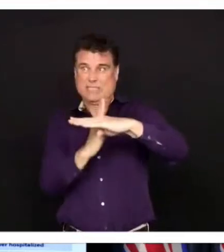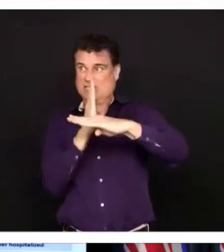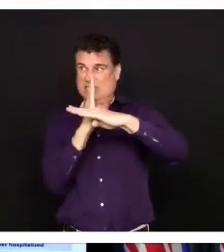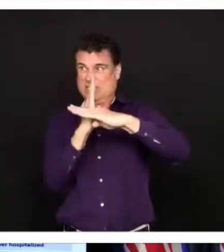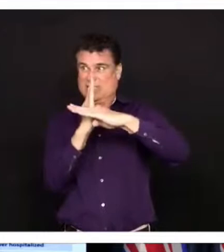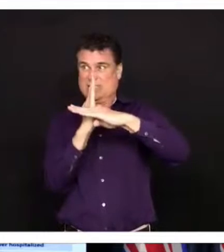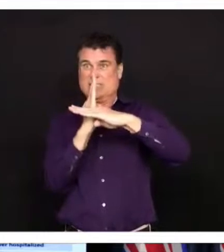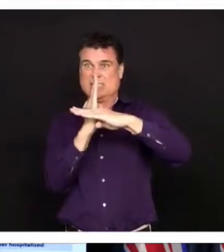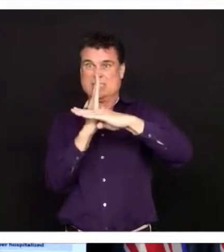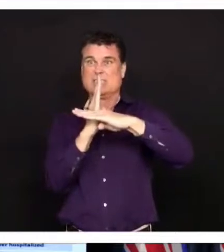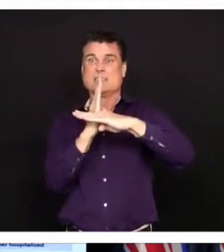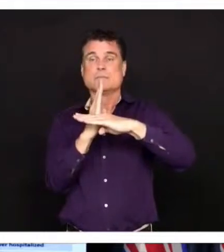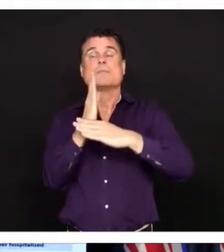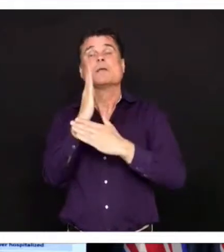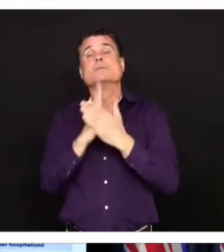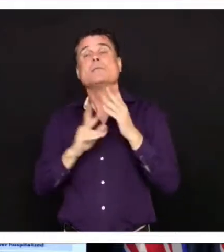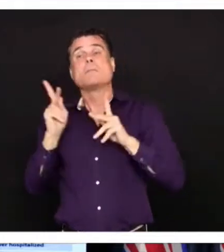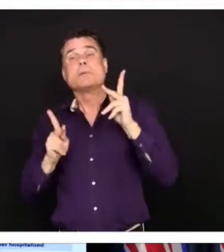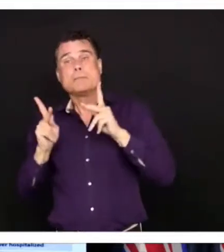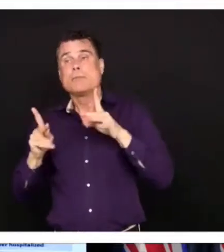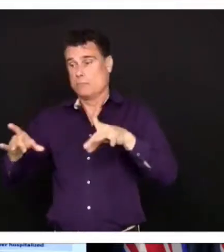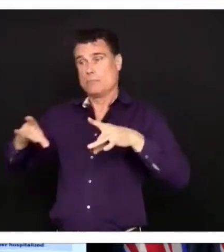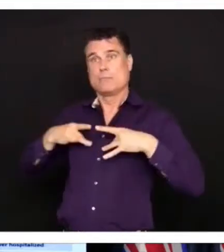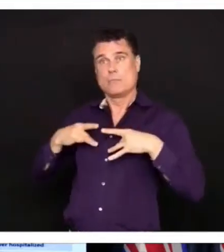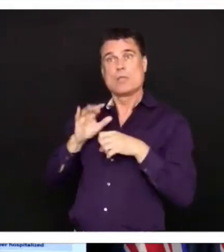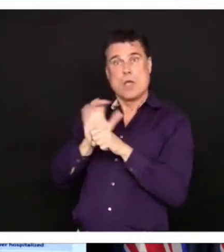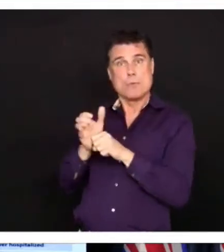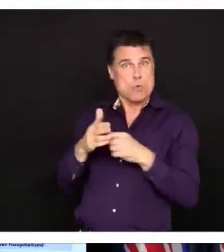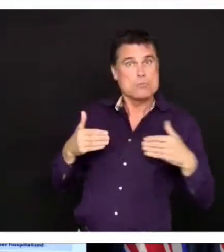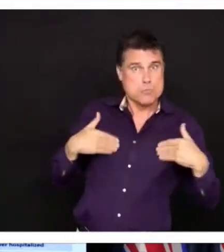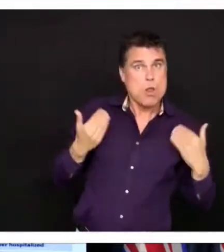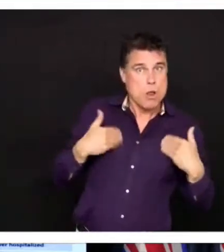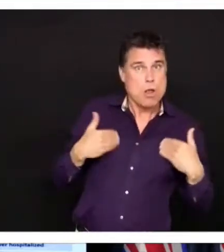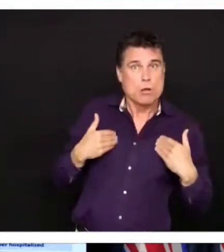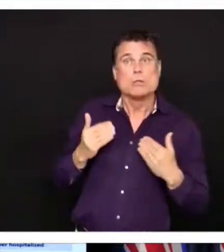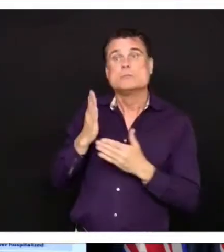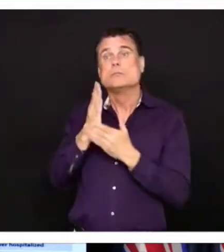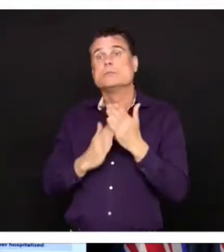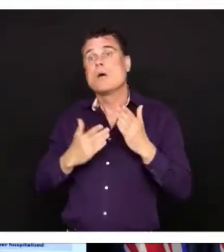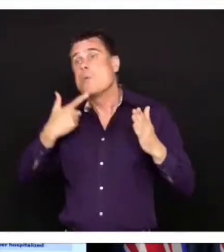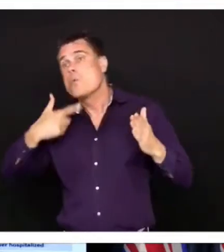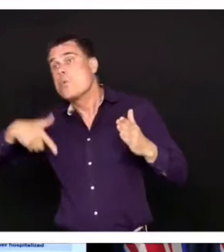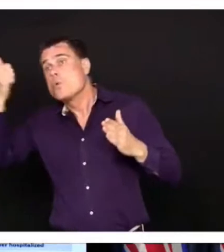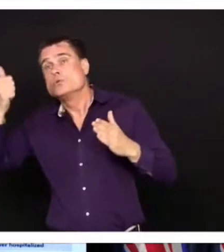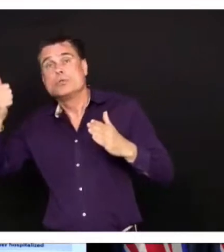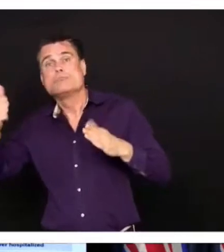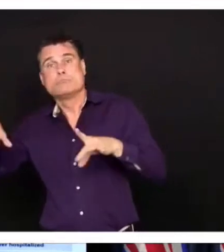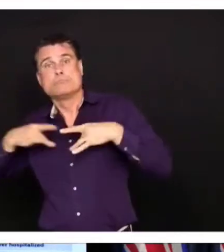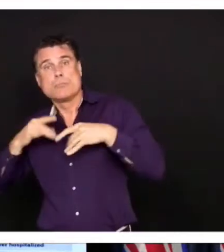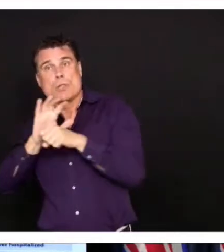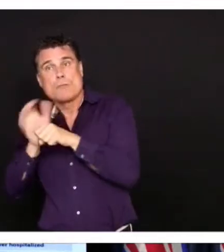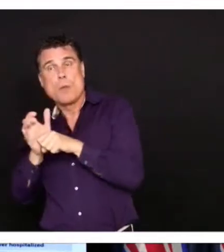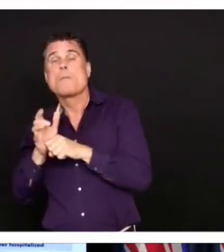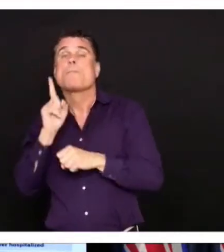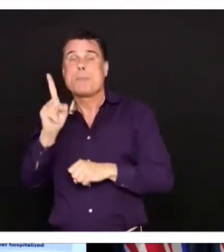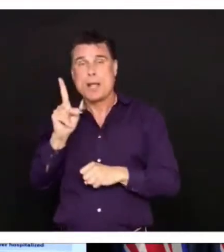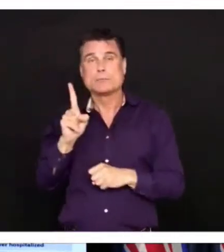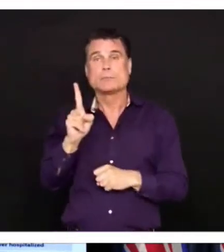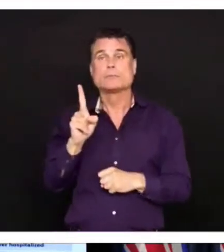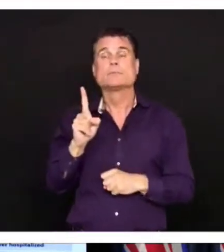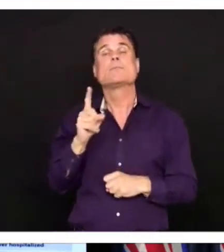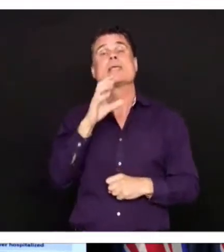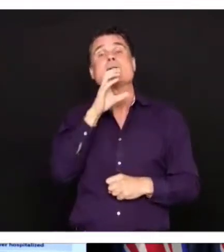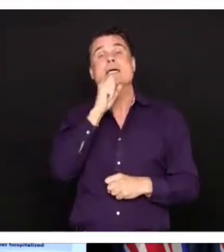people that are more likely to be infected in British Columbia, and the median age is about 54. And I'll show you some more data on age